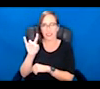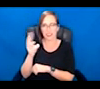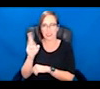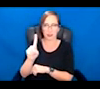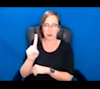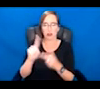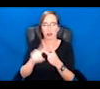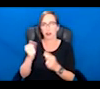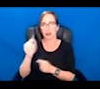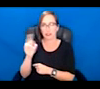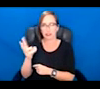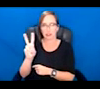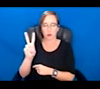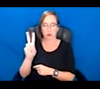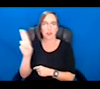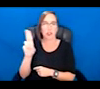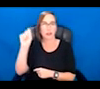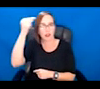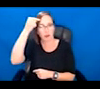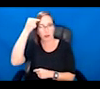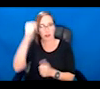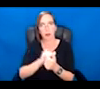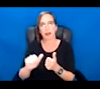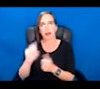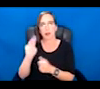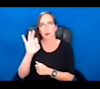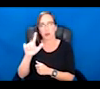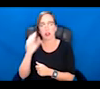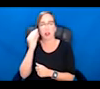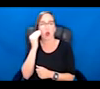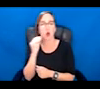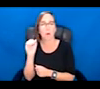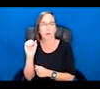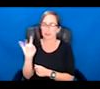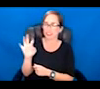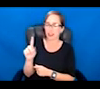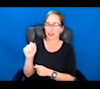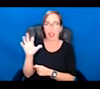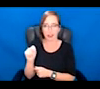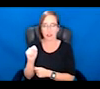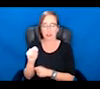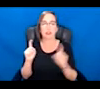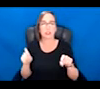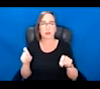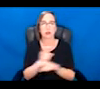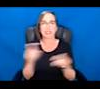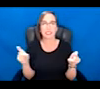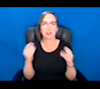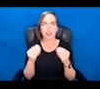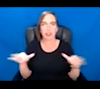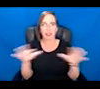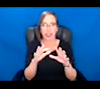and 1862, the United States government passed the Morrill and Homestead Acts, which were intended to give land grants to